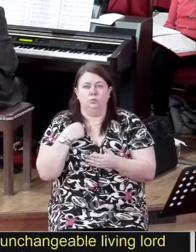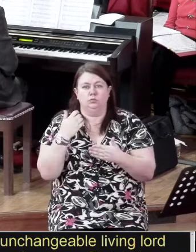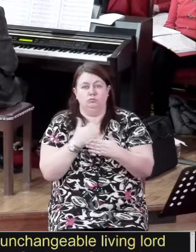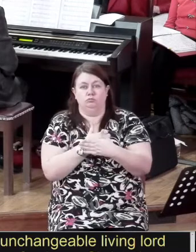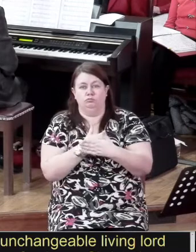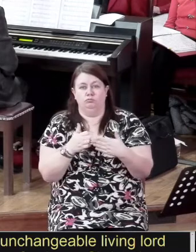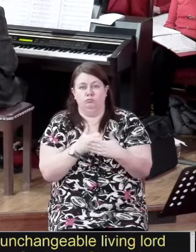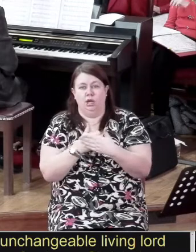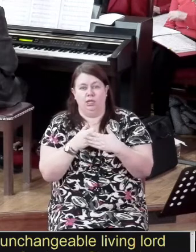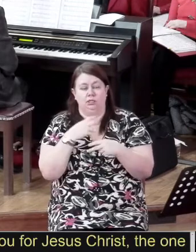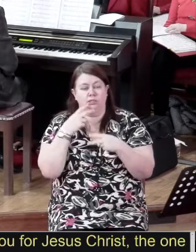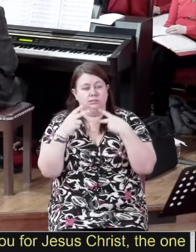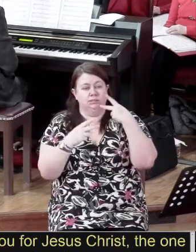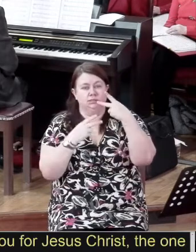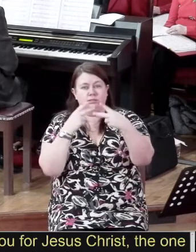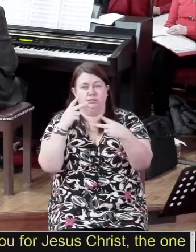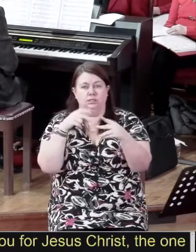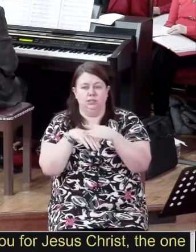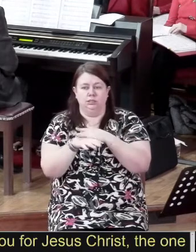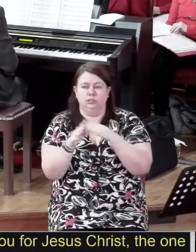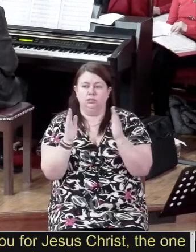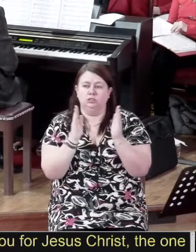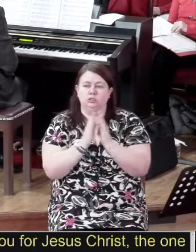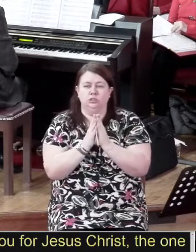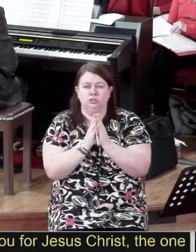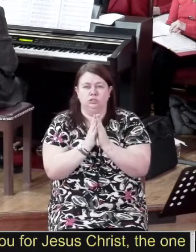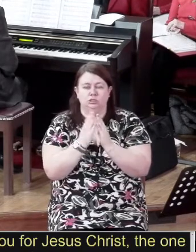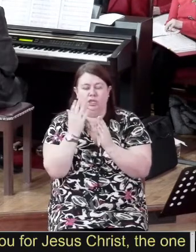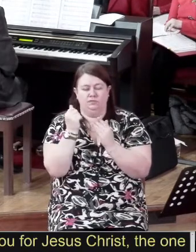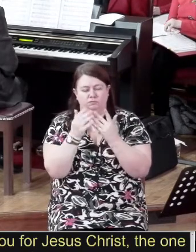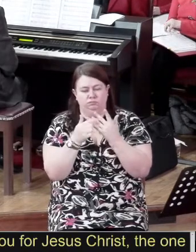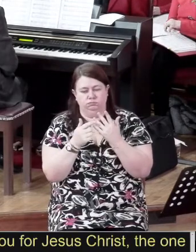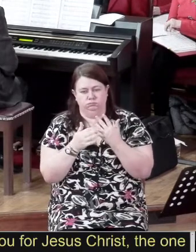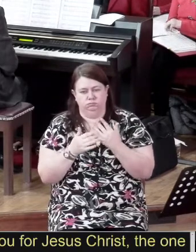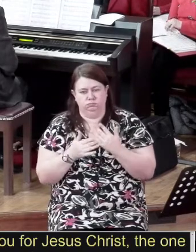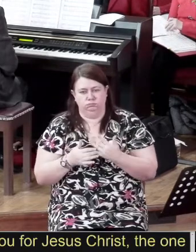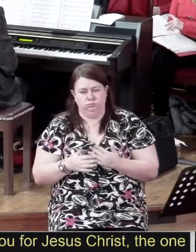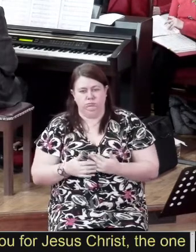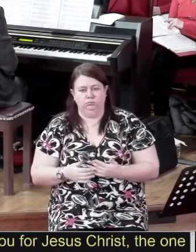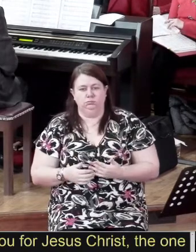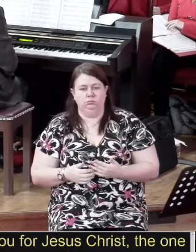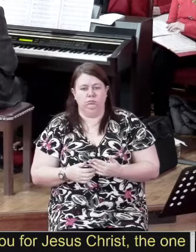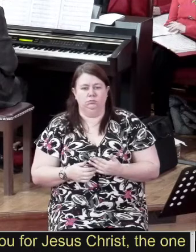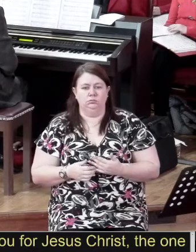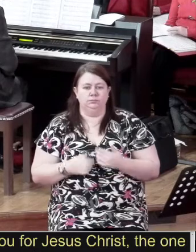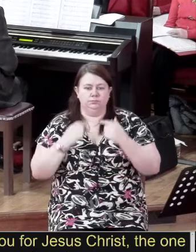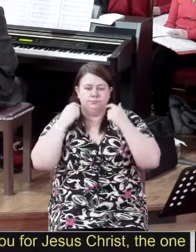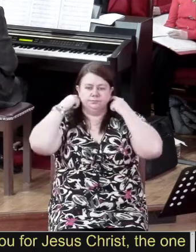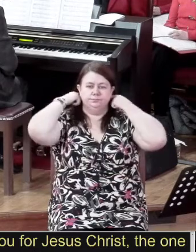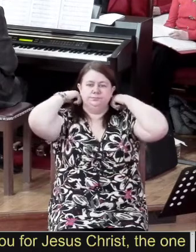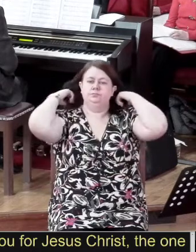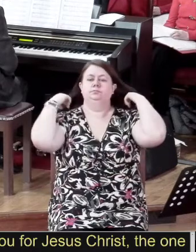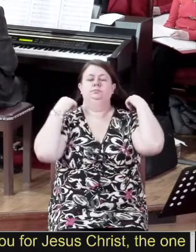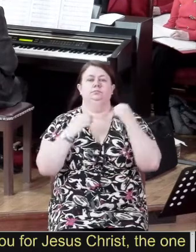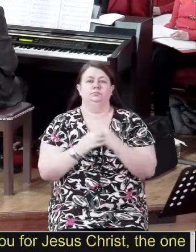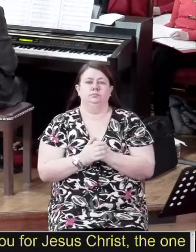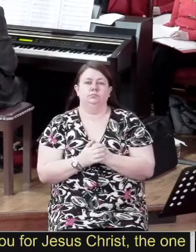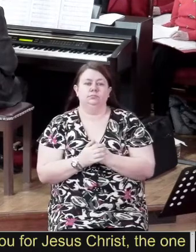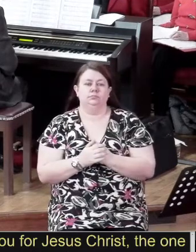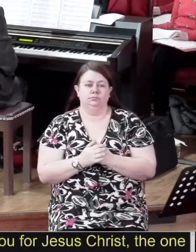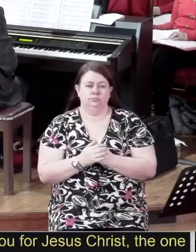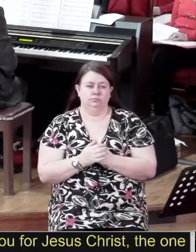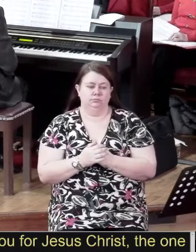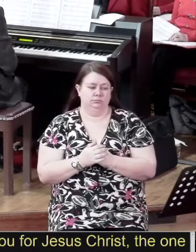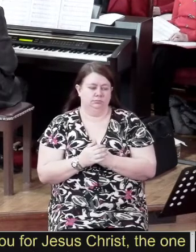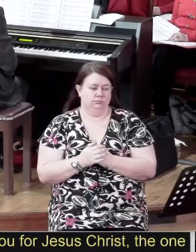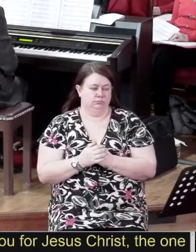for Brokenness, All I Once Held Dear, many, many more songs that are now very much part of our worship. Make Way for